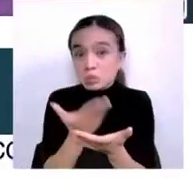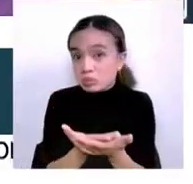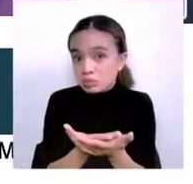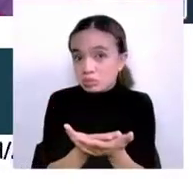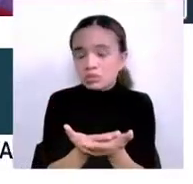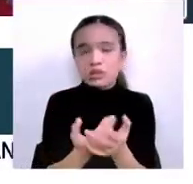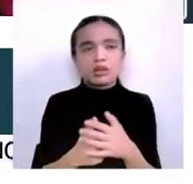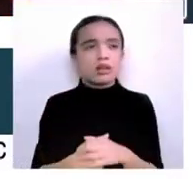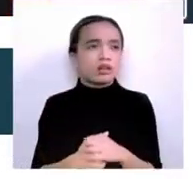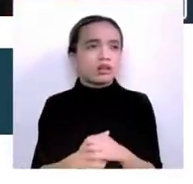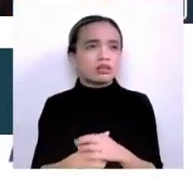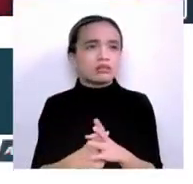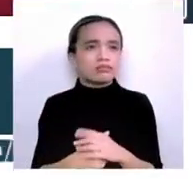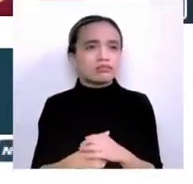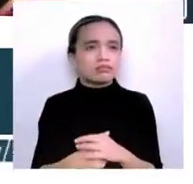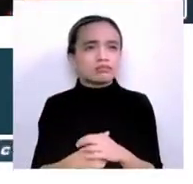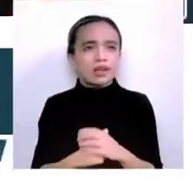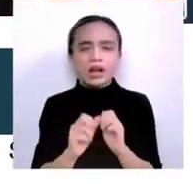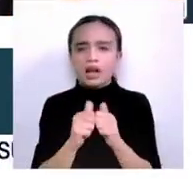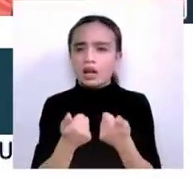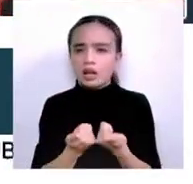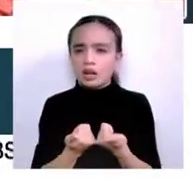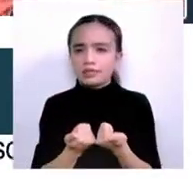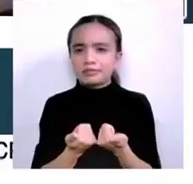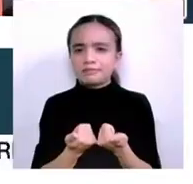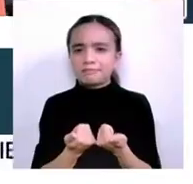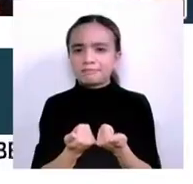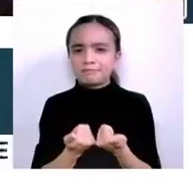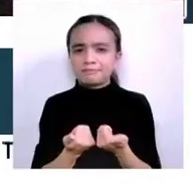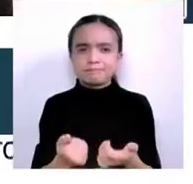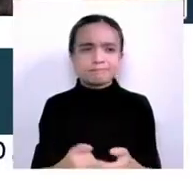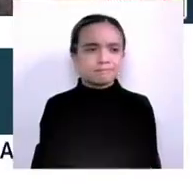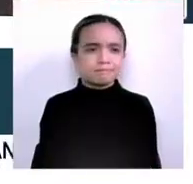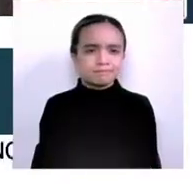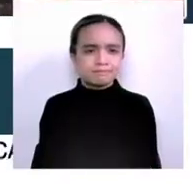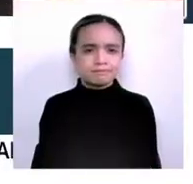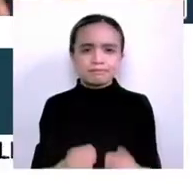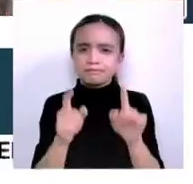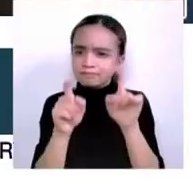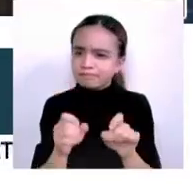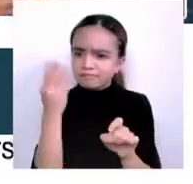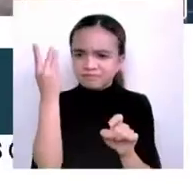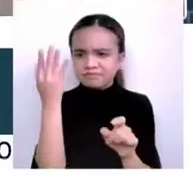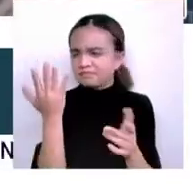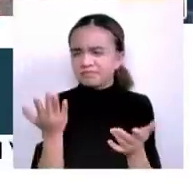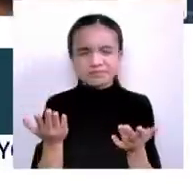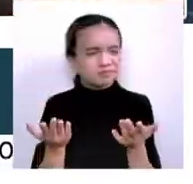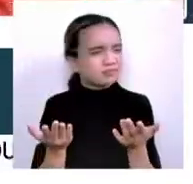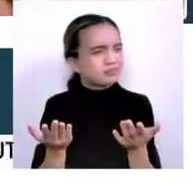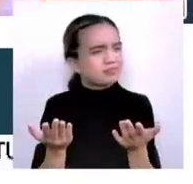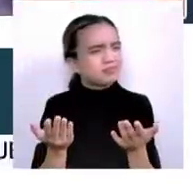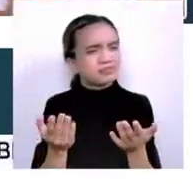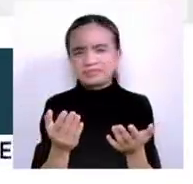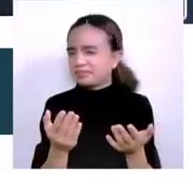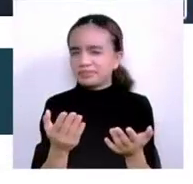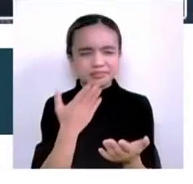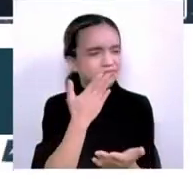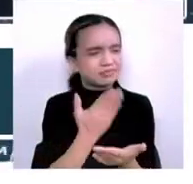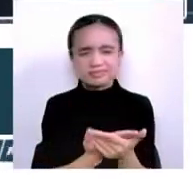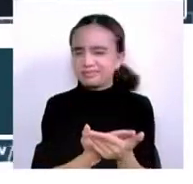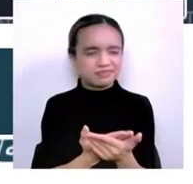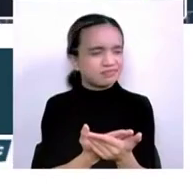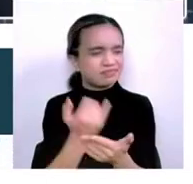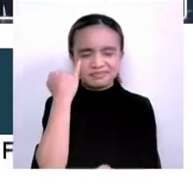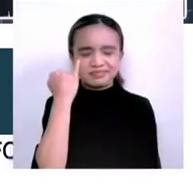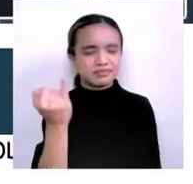further testing of and reflection, it may not be a good idea after all. The only